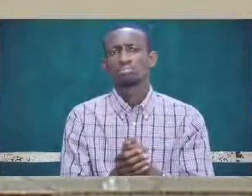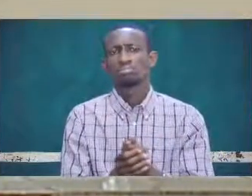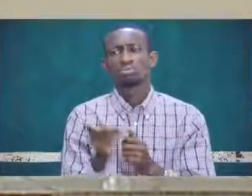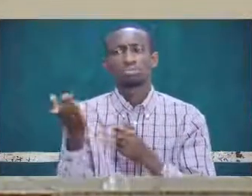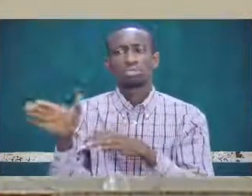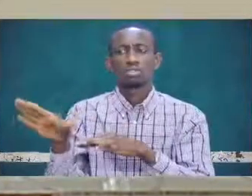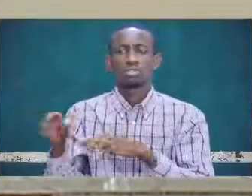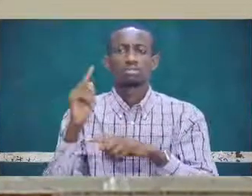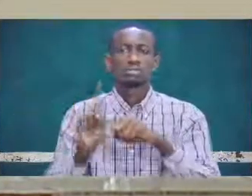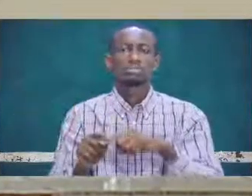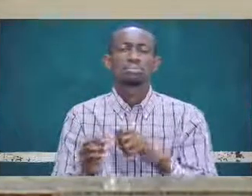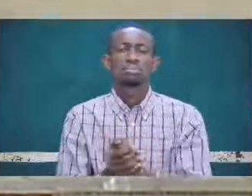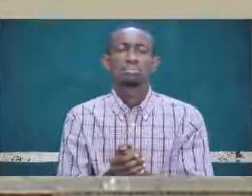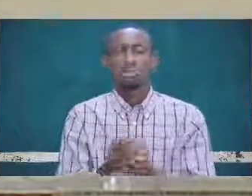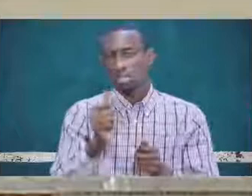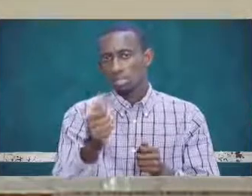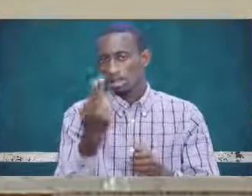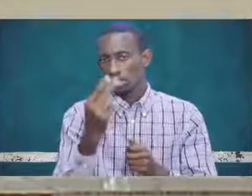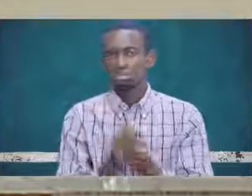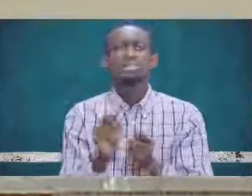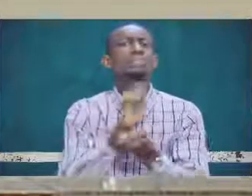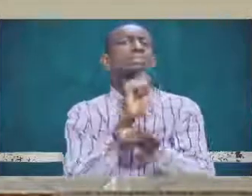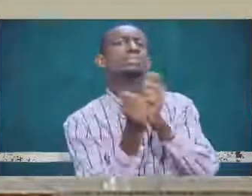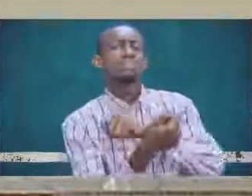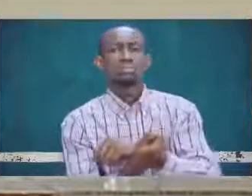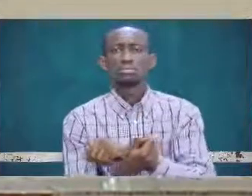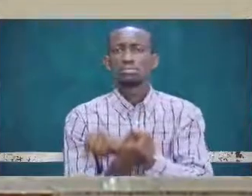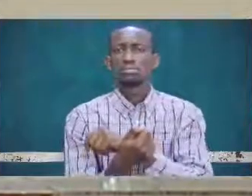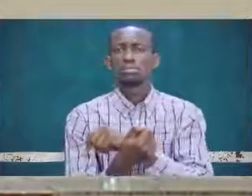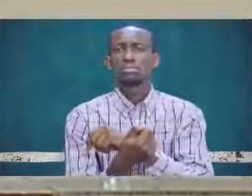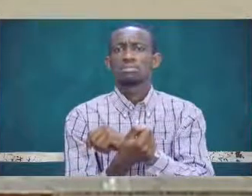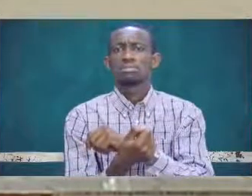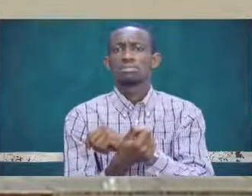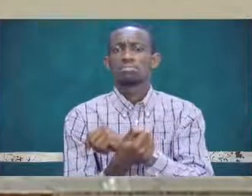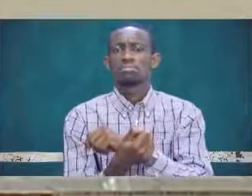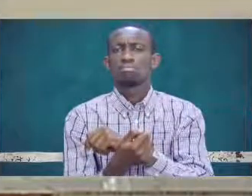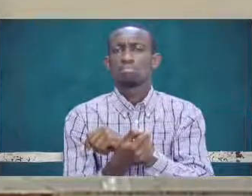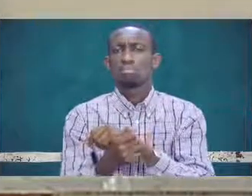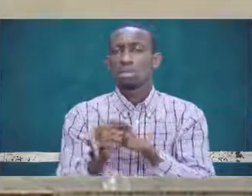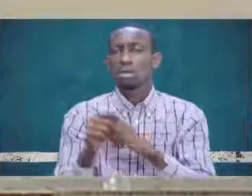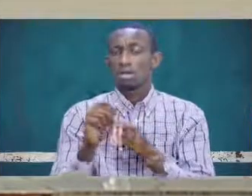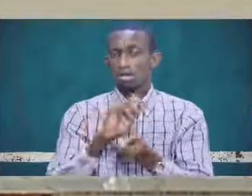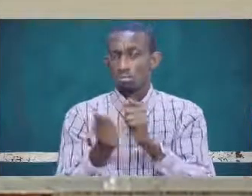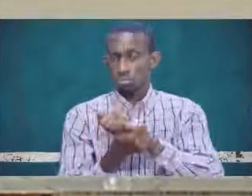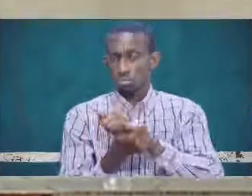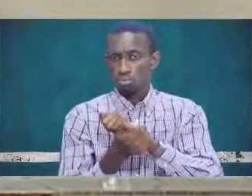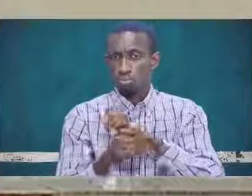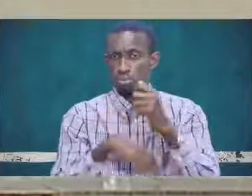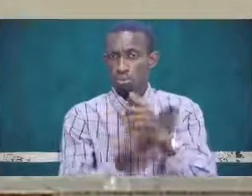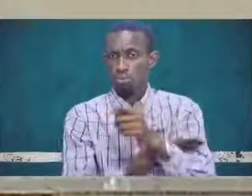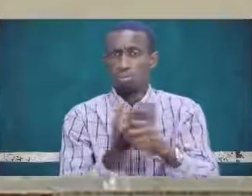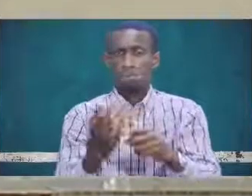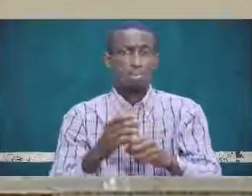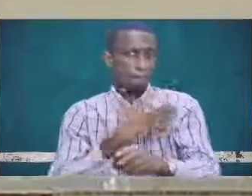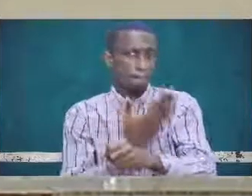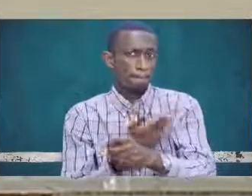pepsinogen into an active enzyme which is called pepsin. Okay? It changes inactive form of pepsinogen